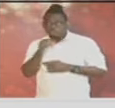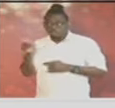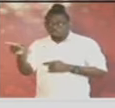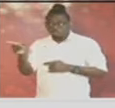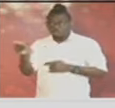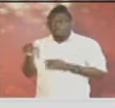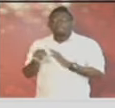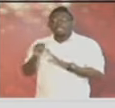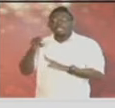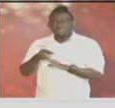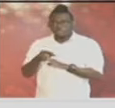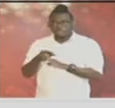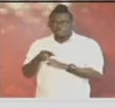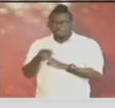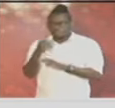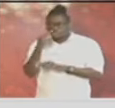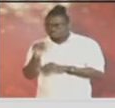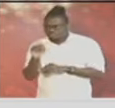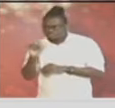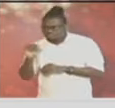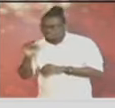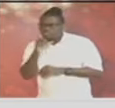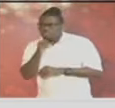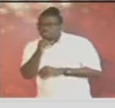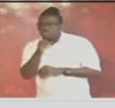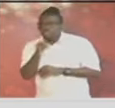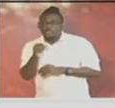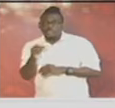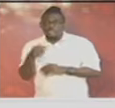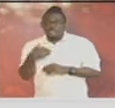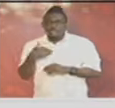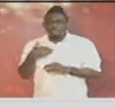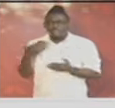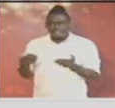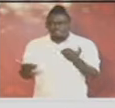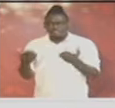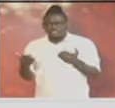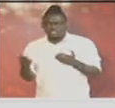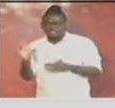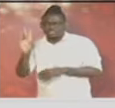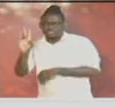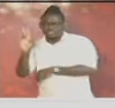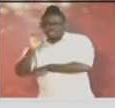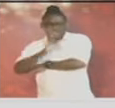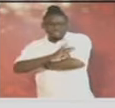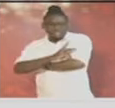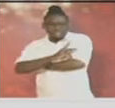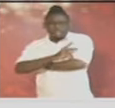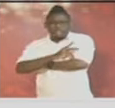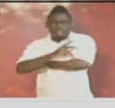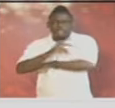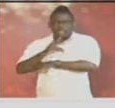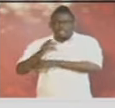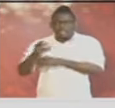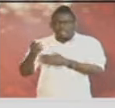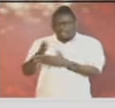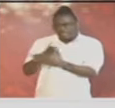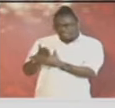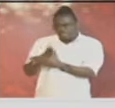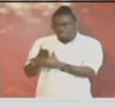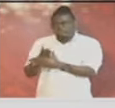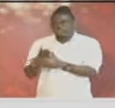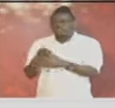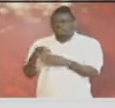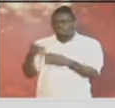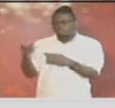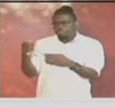that rolling 7-day average, meaning the average number of cases that we would have had over the